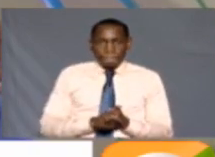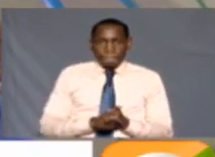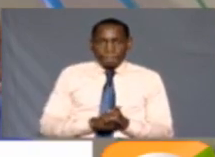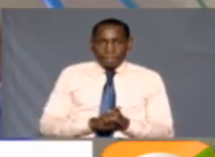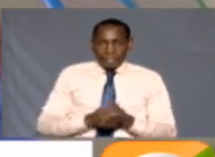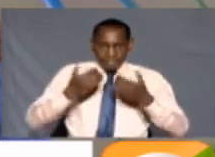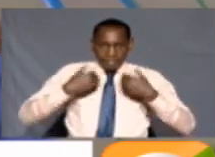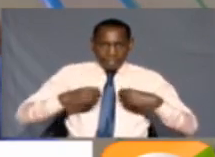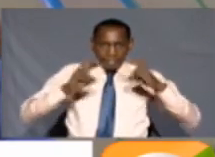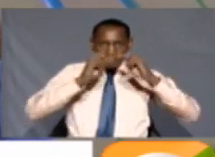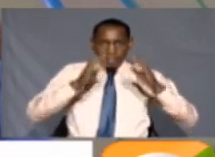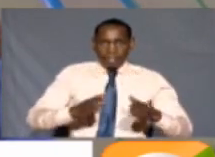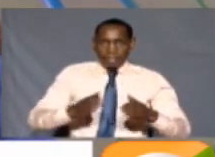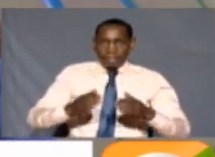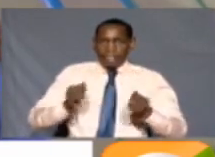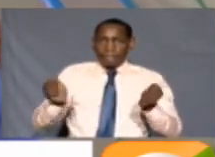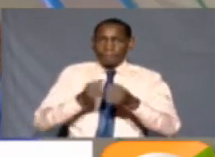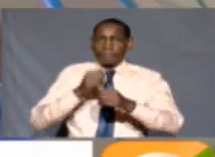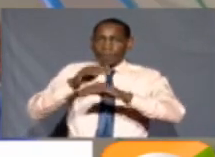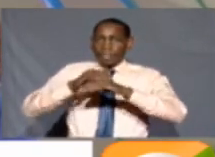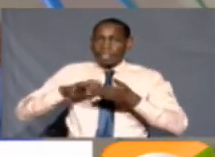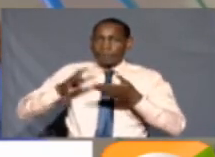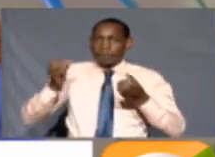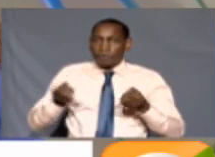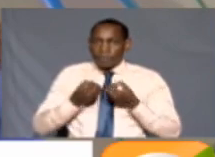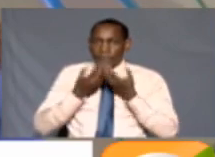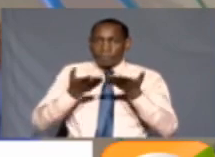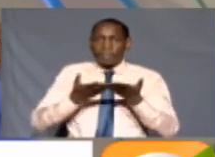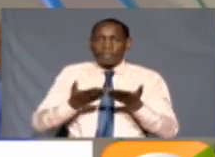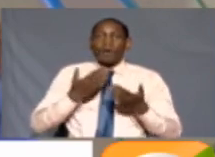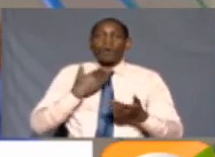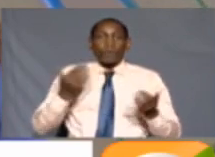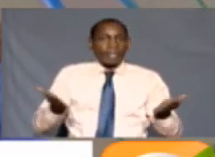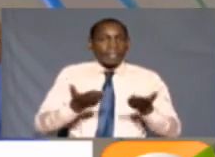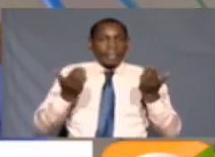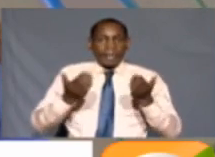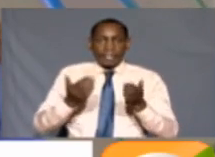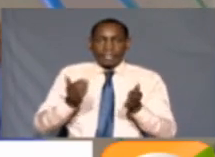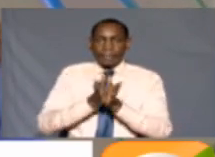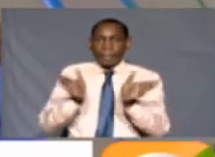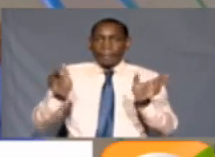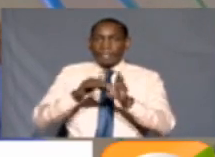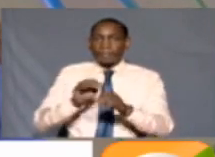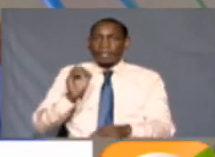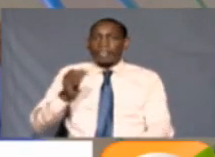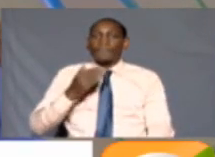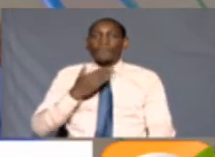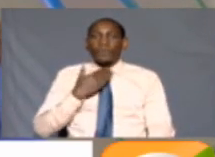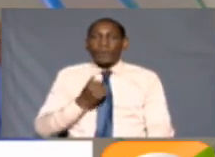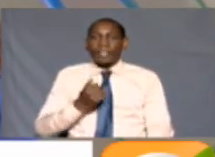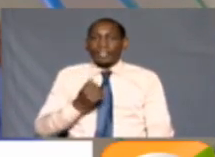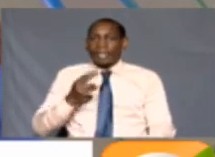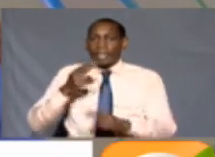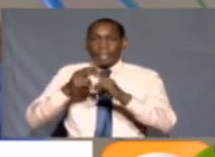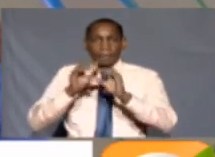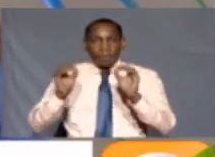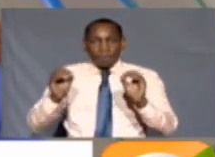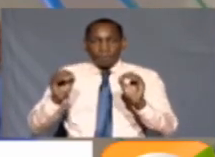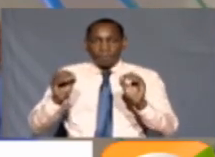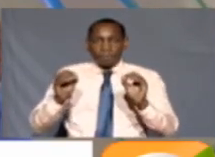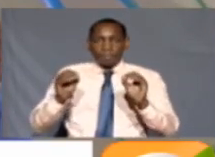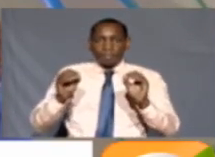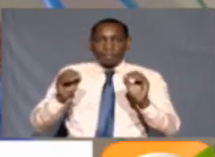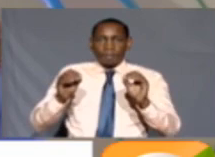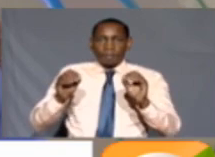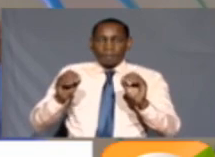an investigator, get more information. So what I want to encourage members of public, in the event that you want to make yourself anonymous, please leave the dialogue